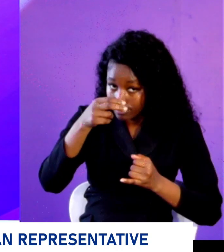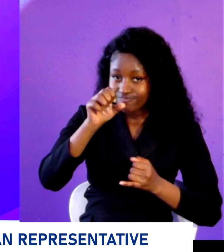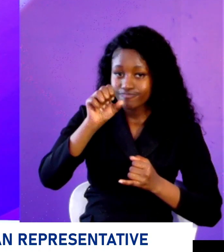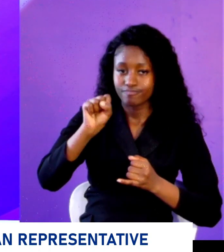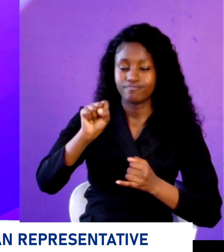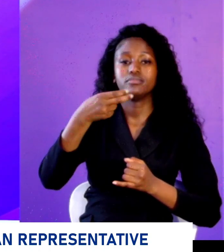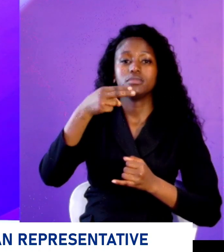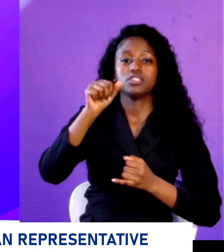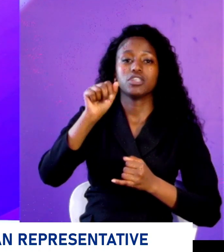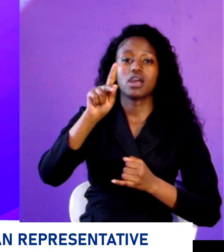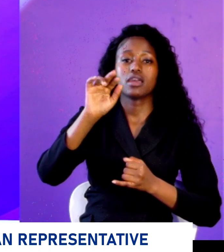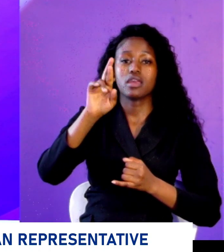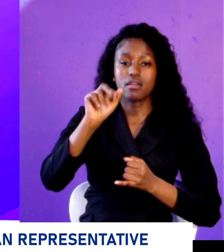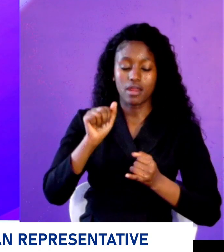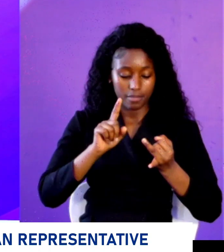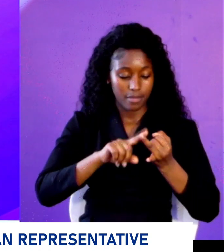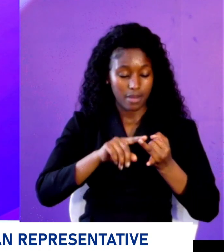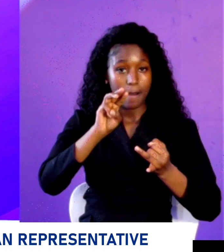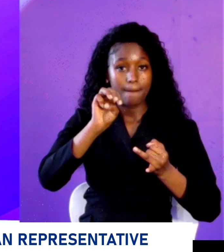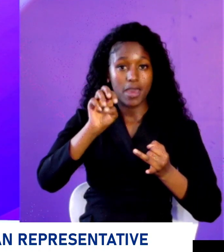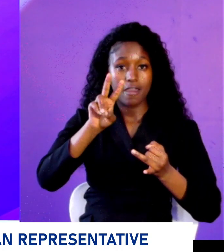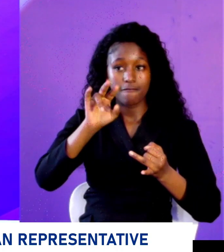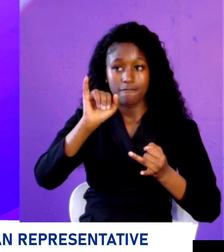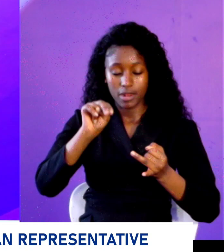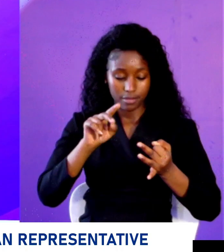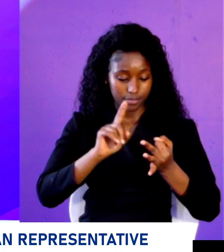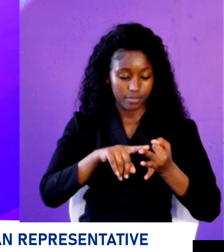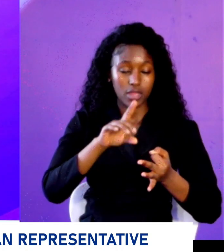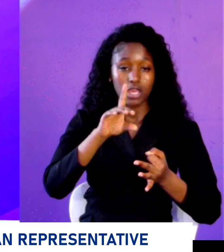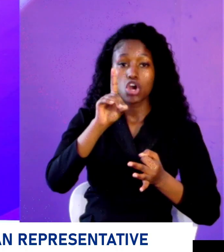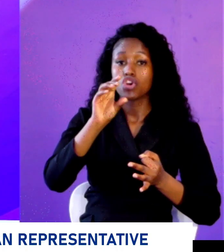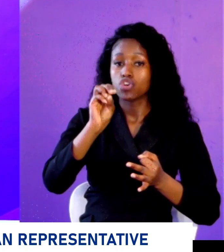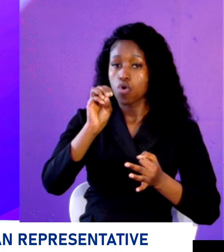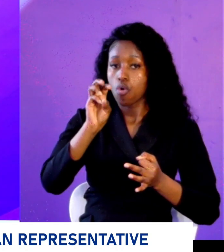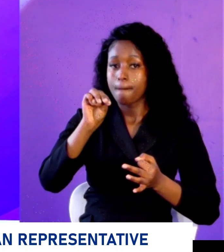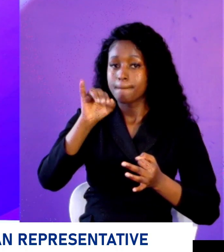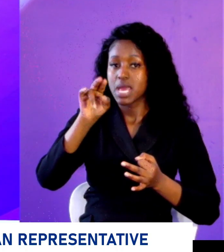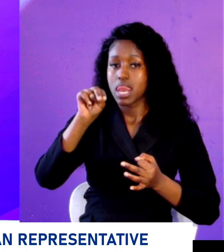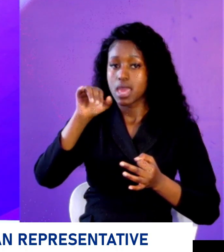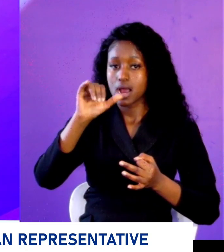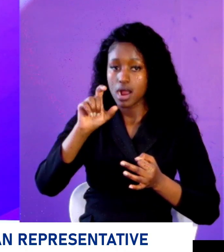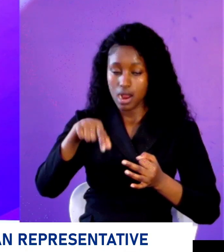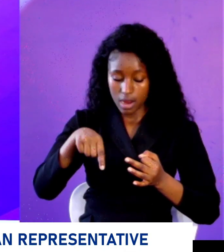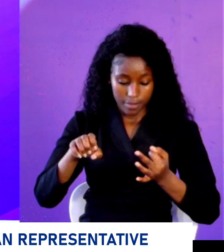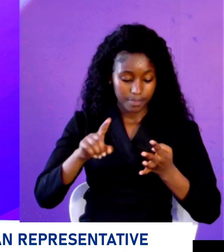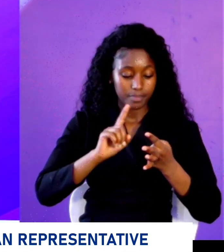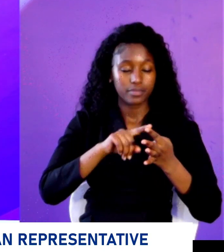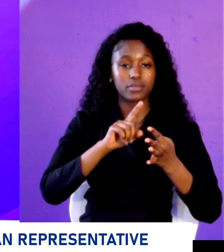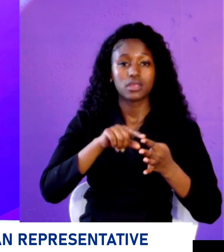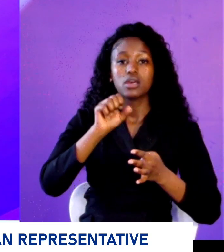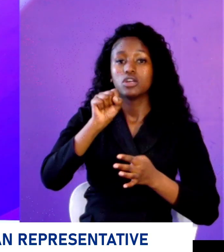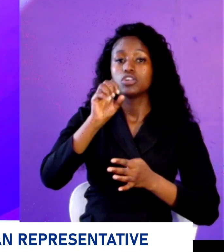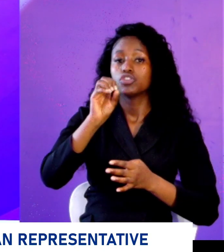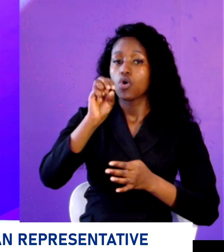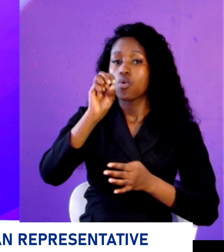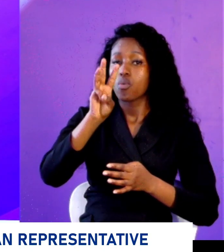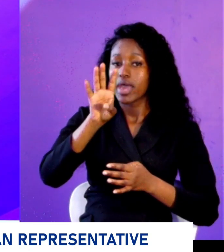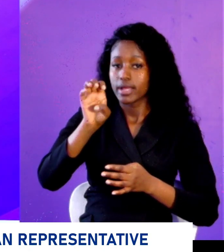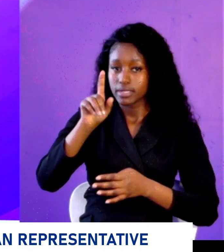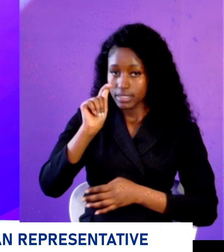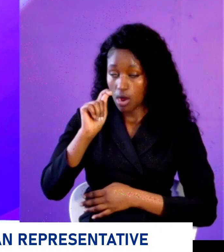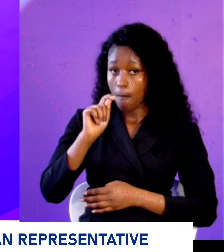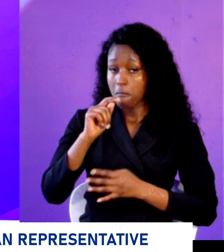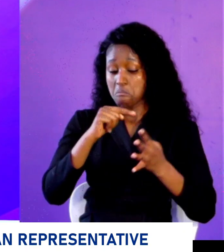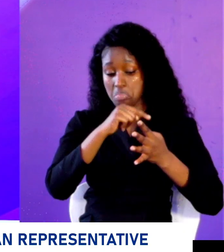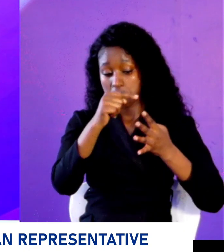Mabonga, Dominic Omondi, and Sichei Soet on Monday submitted the